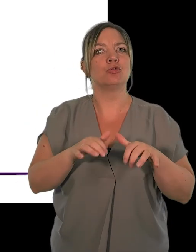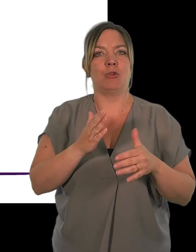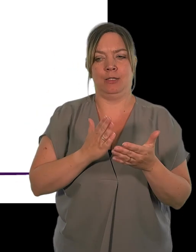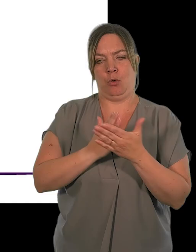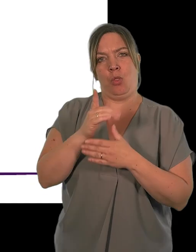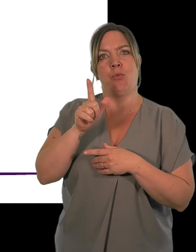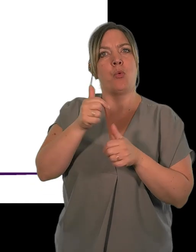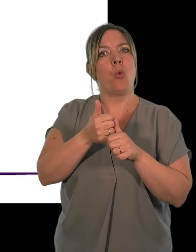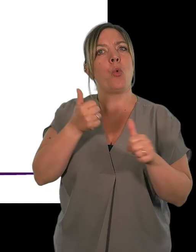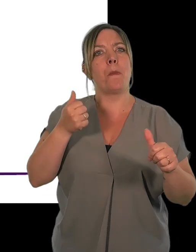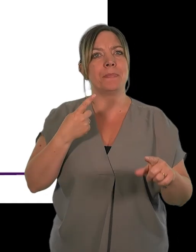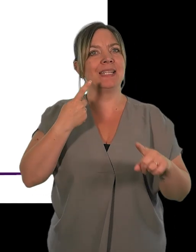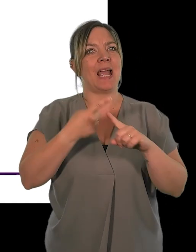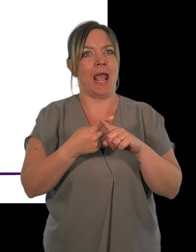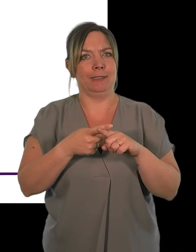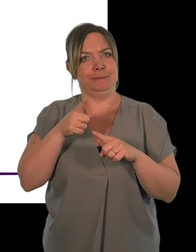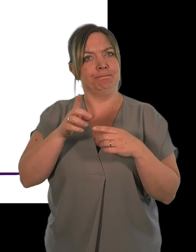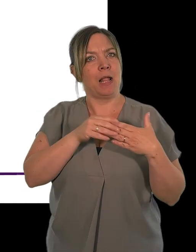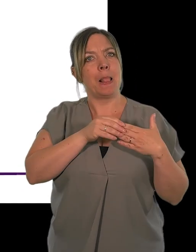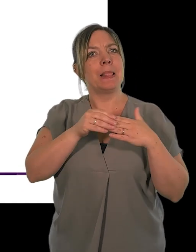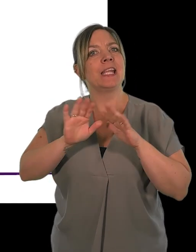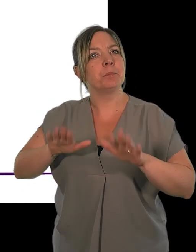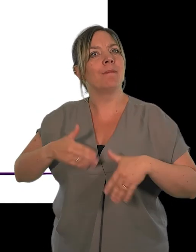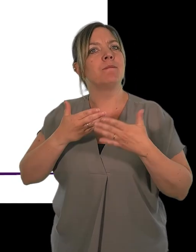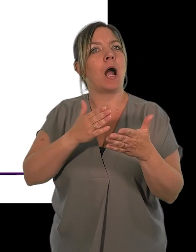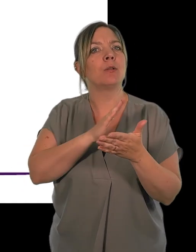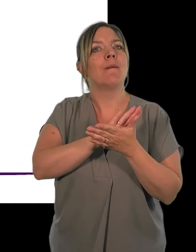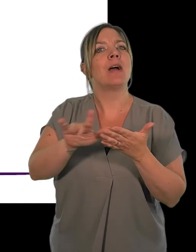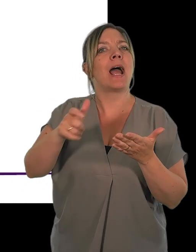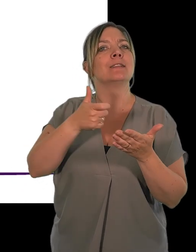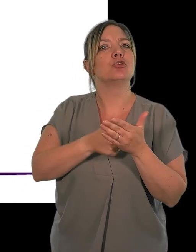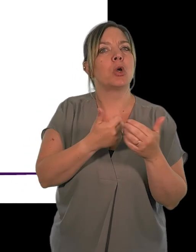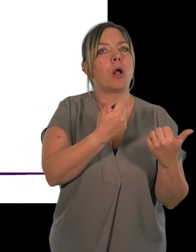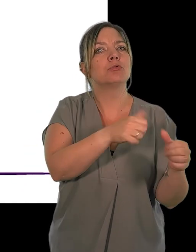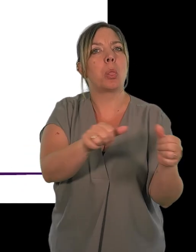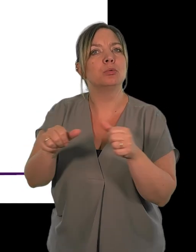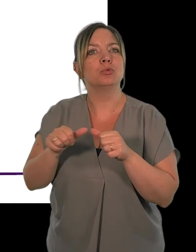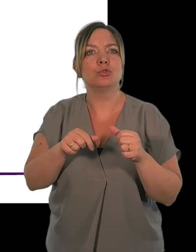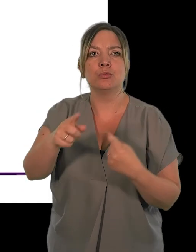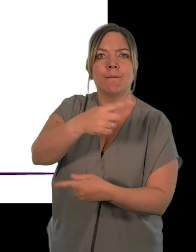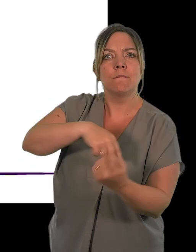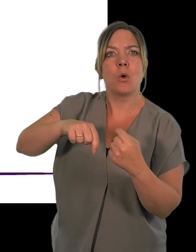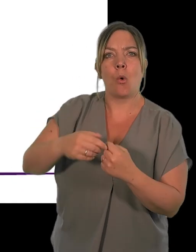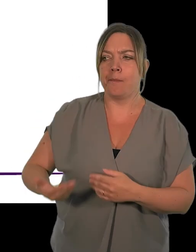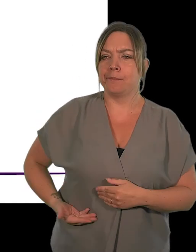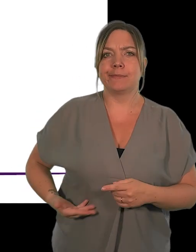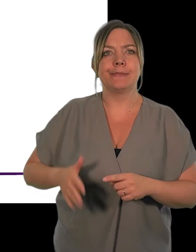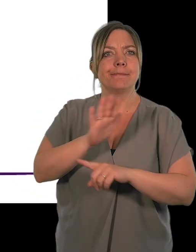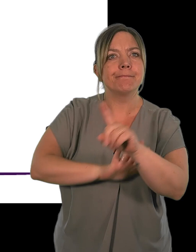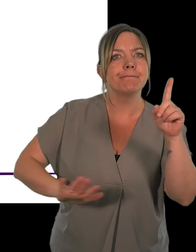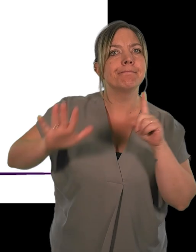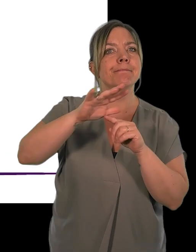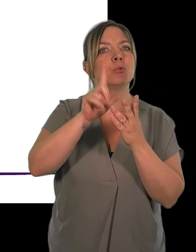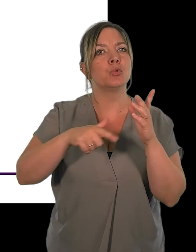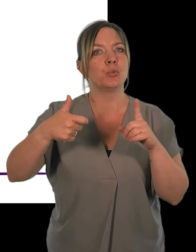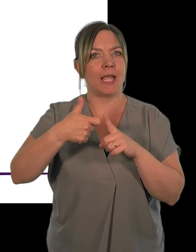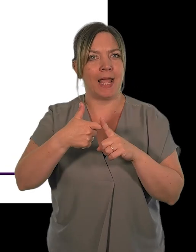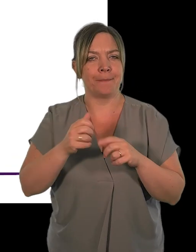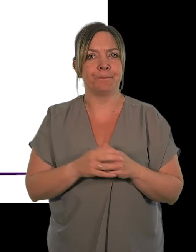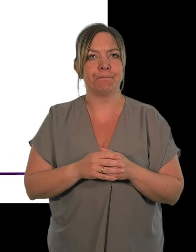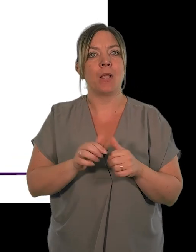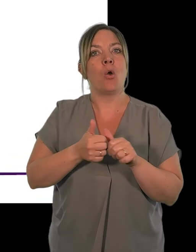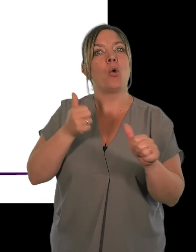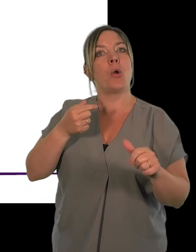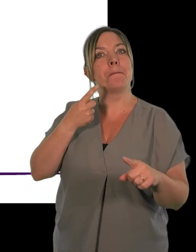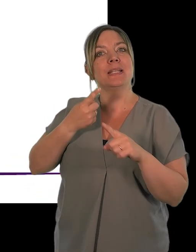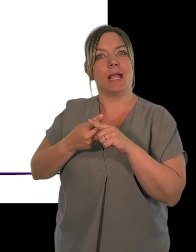HR solutions to the businesses across the UK. Company X offer a diverse range of people management